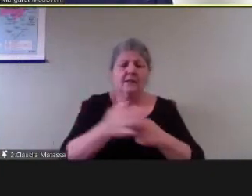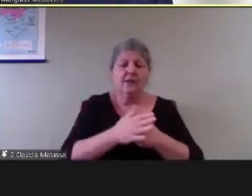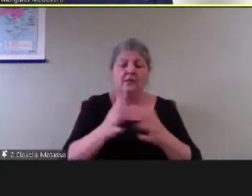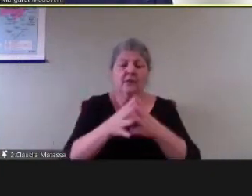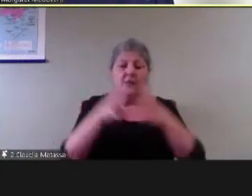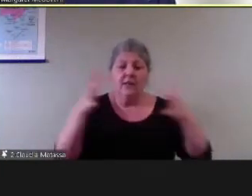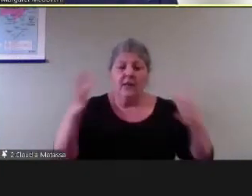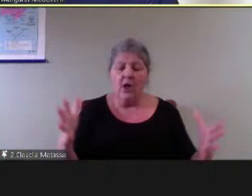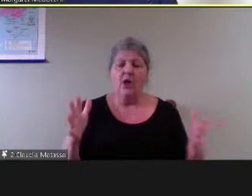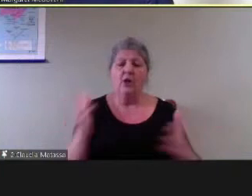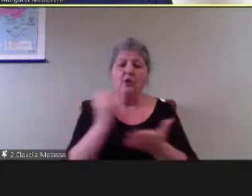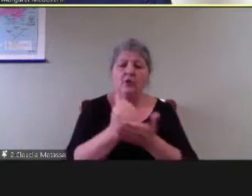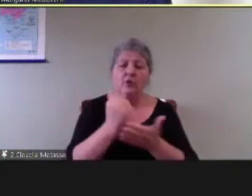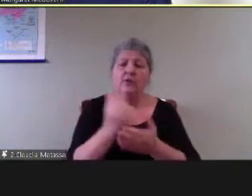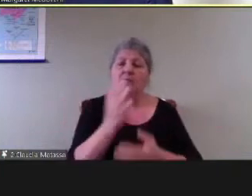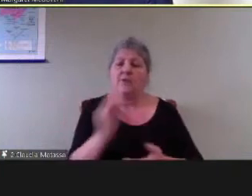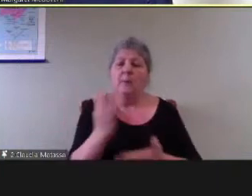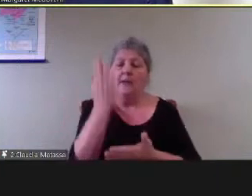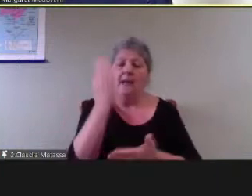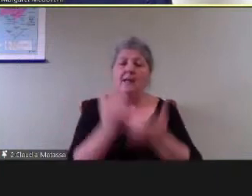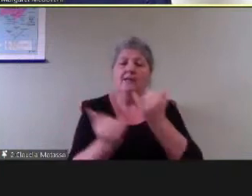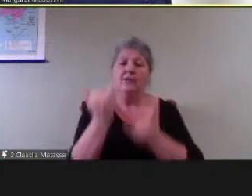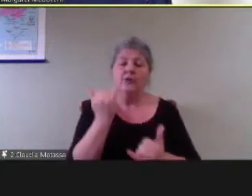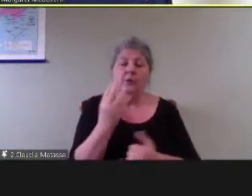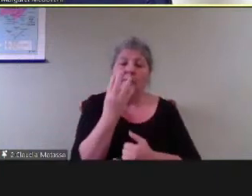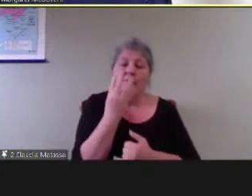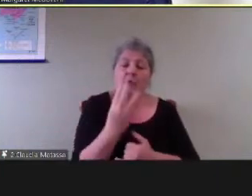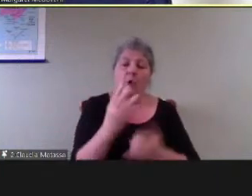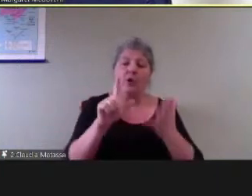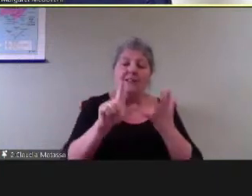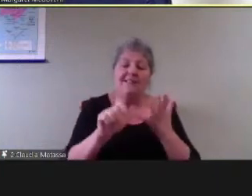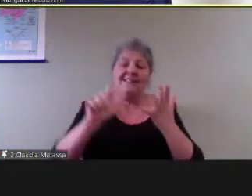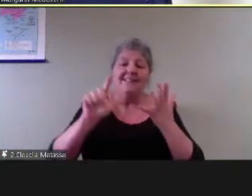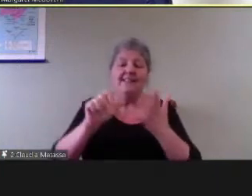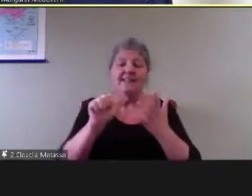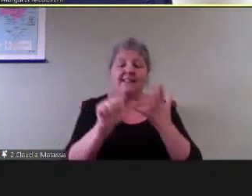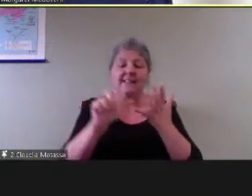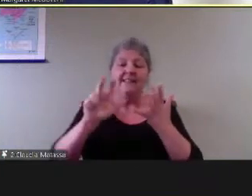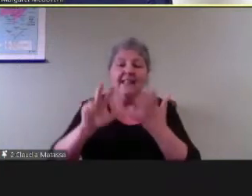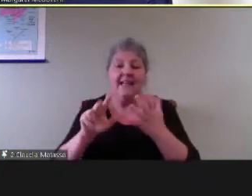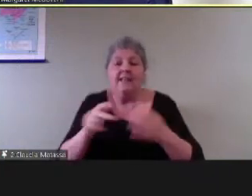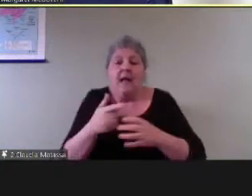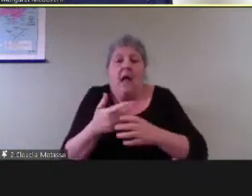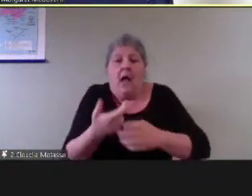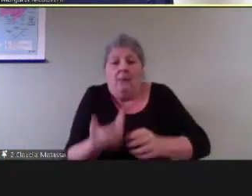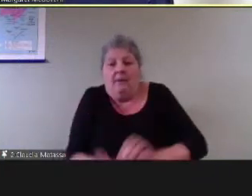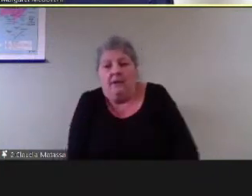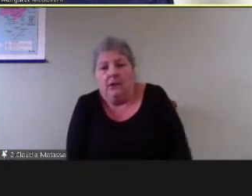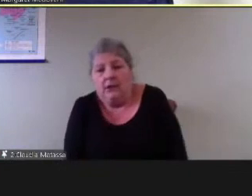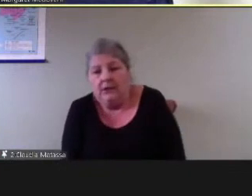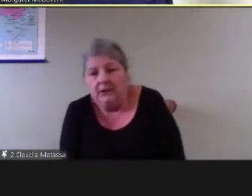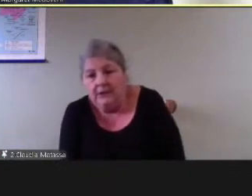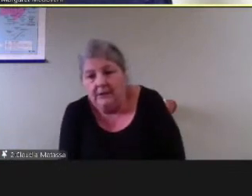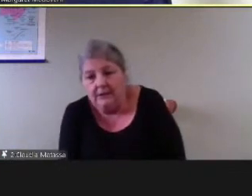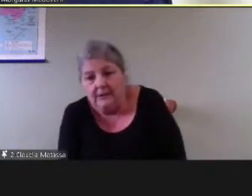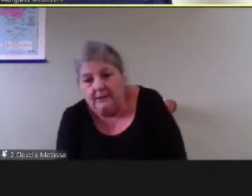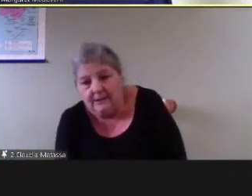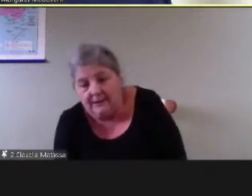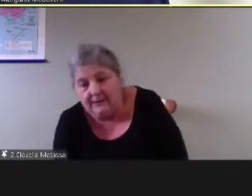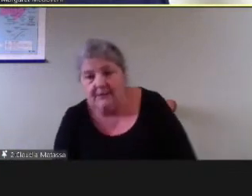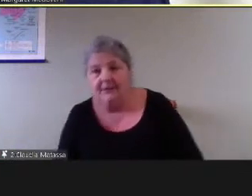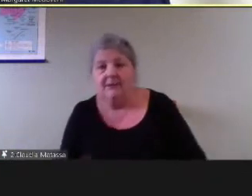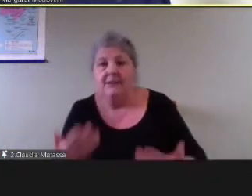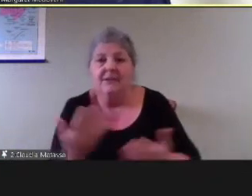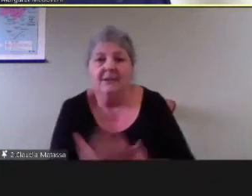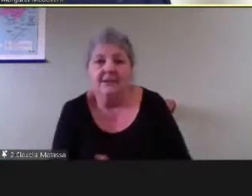of last year with 468 Welsh men in custody, identifying rates